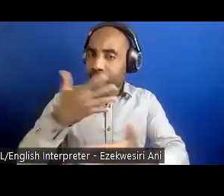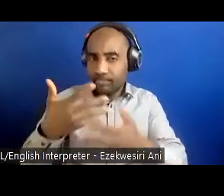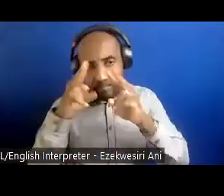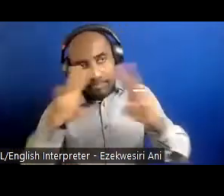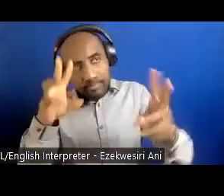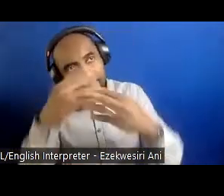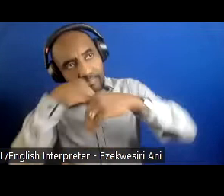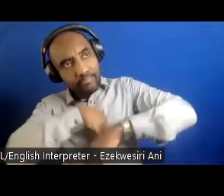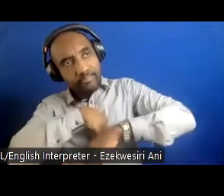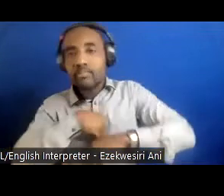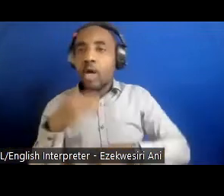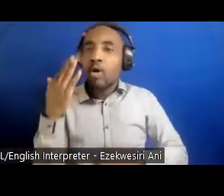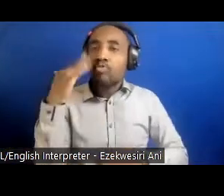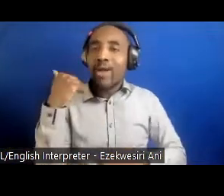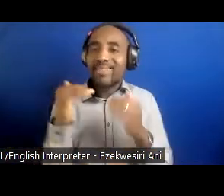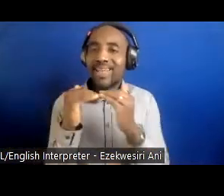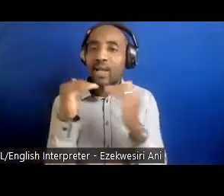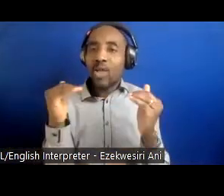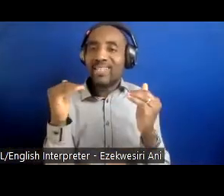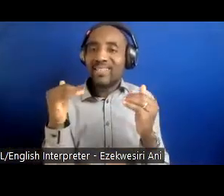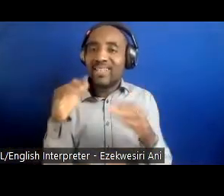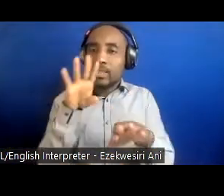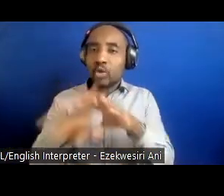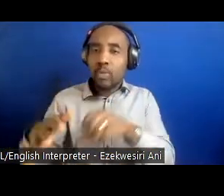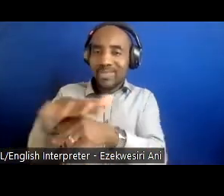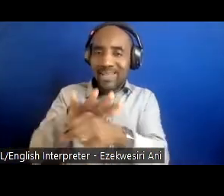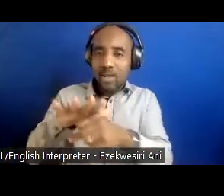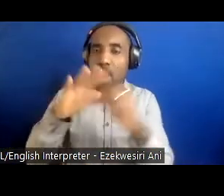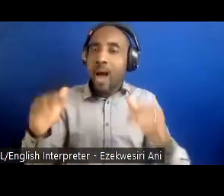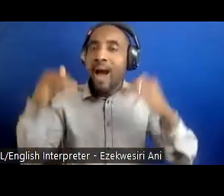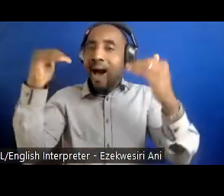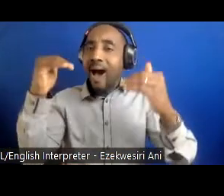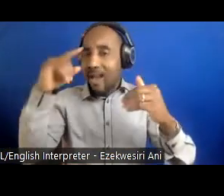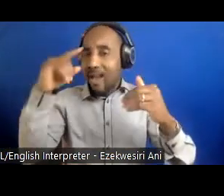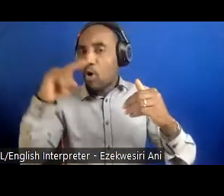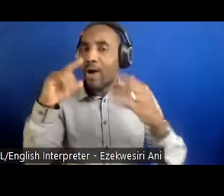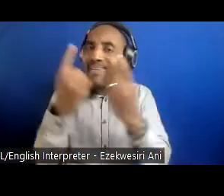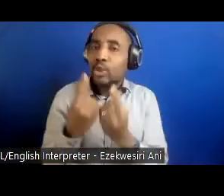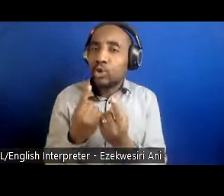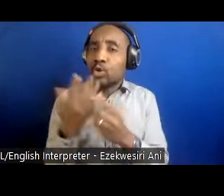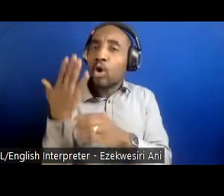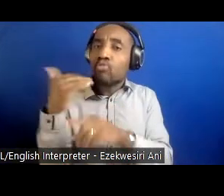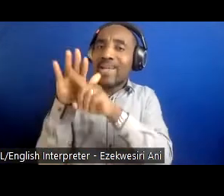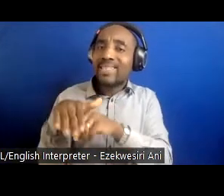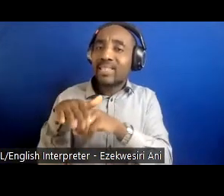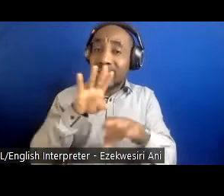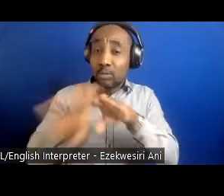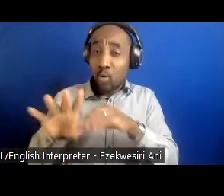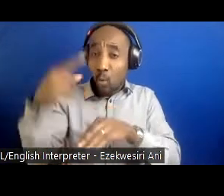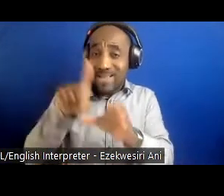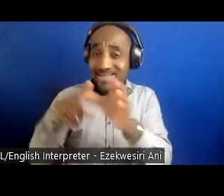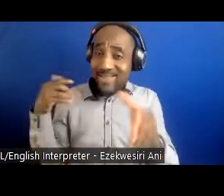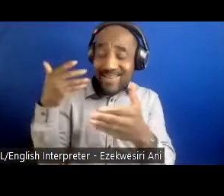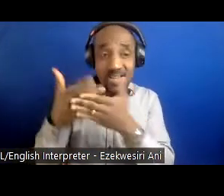race equality in the sector. High-profile issues of racism in sport over the past year have been